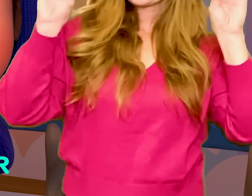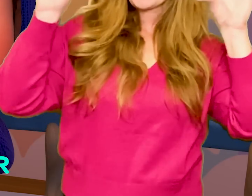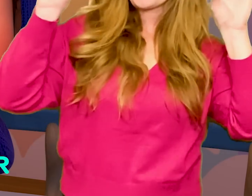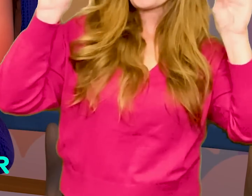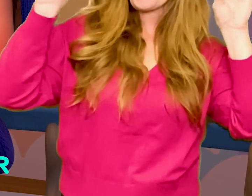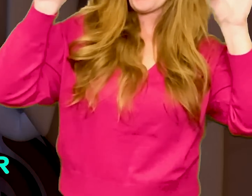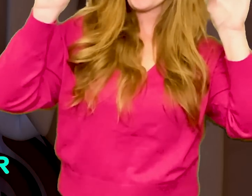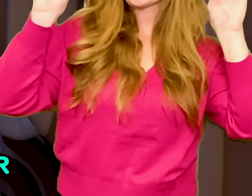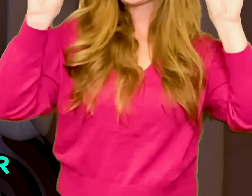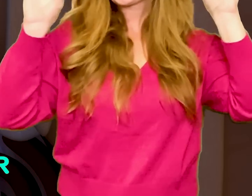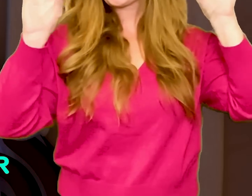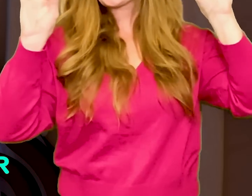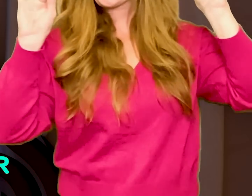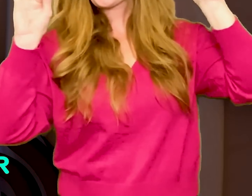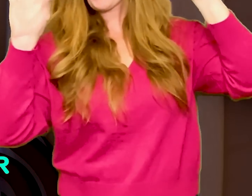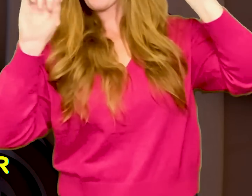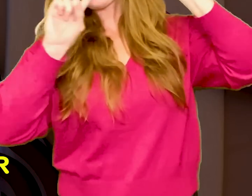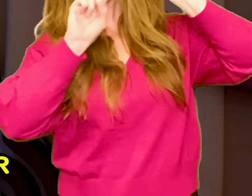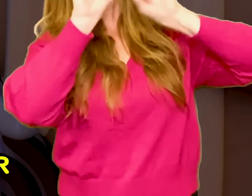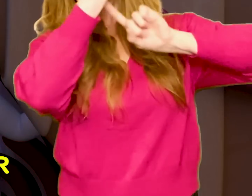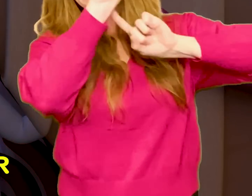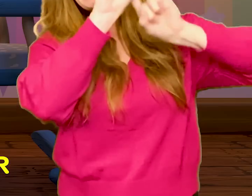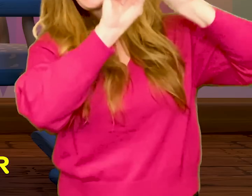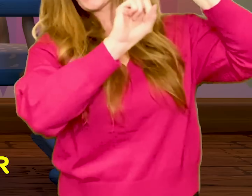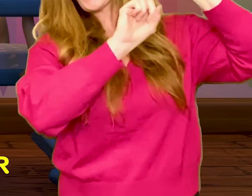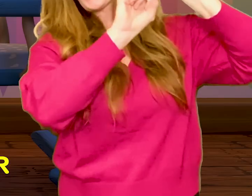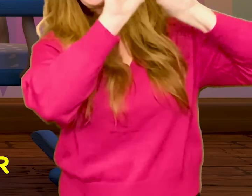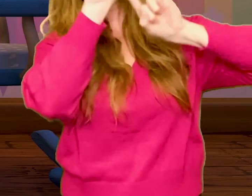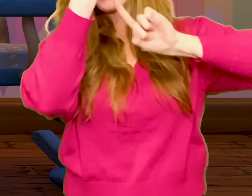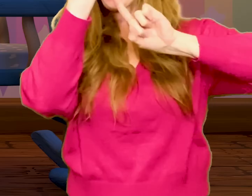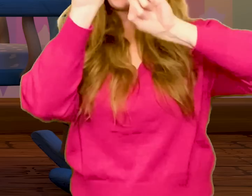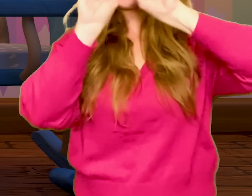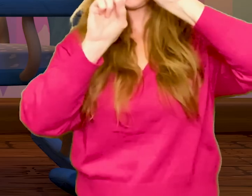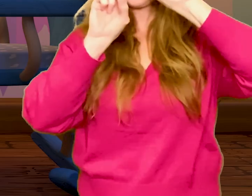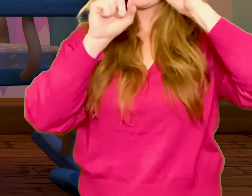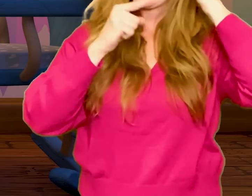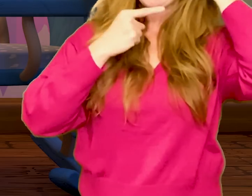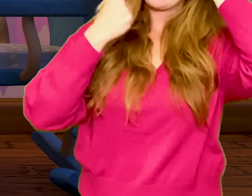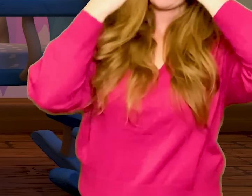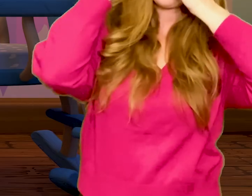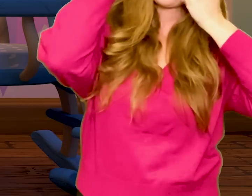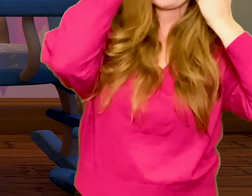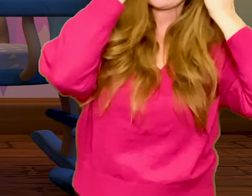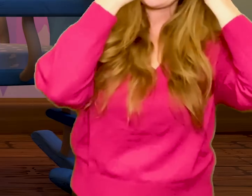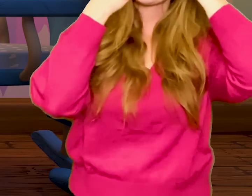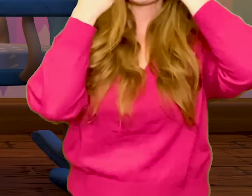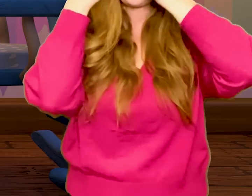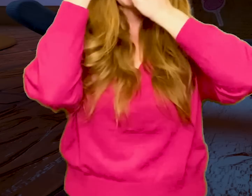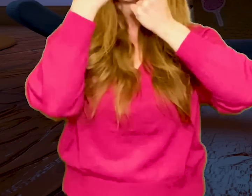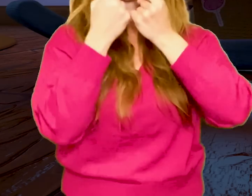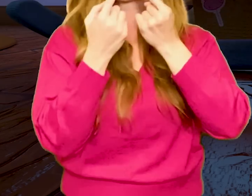twinkle twinkle little star how I